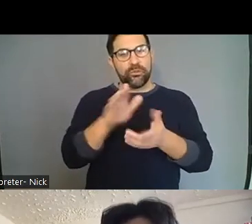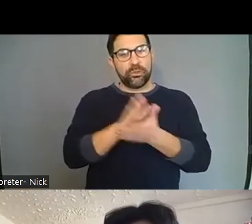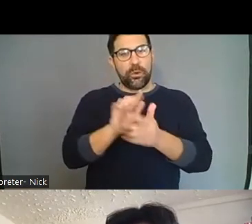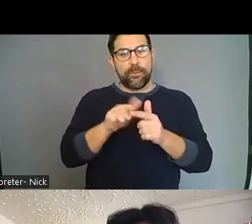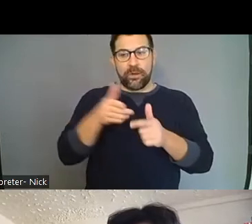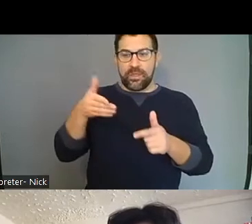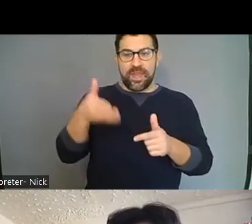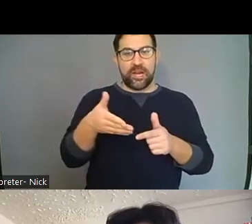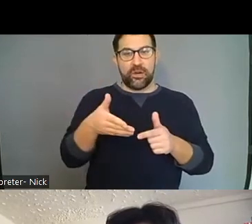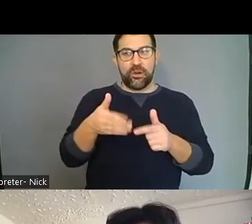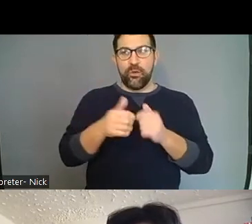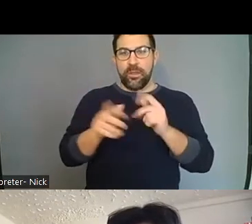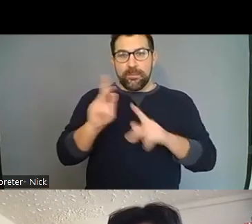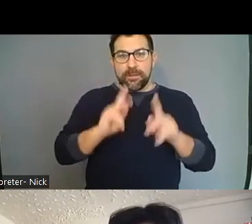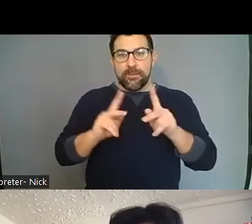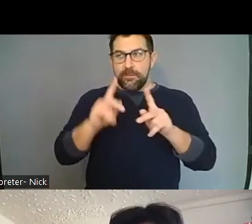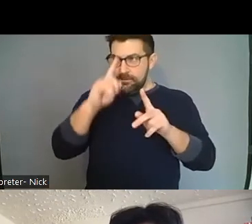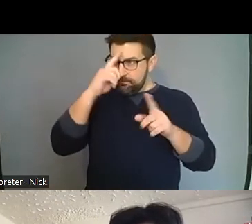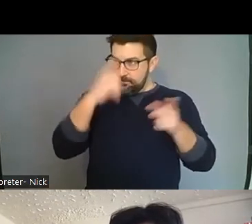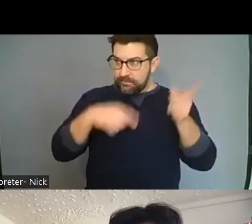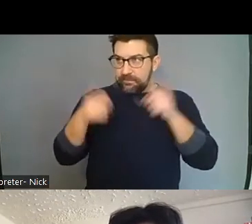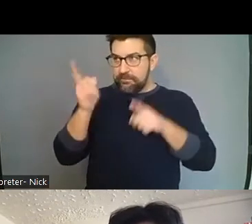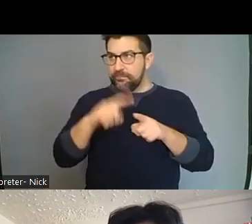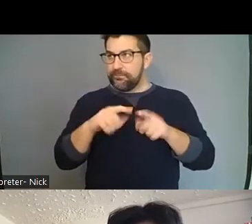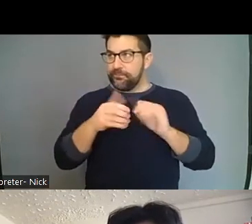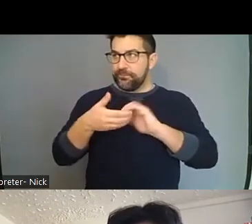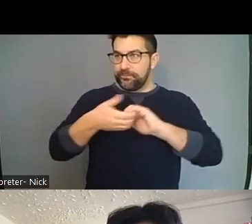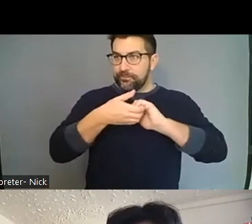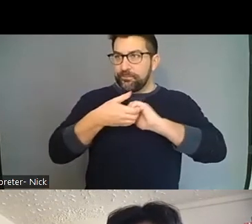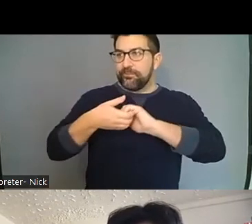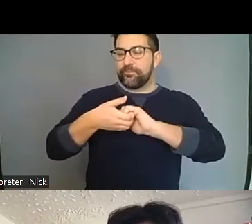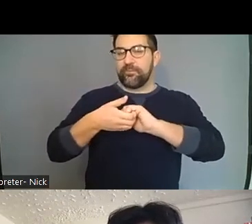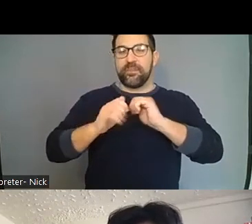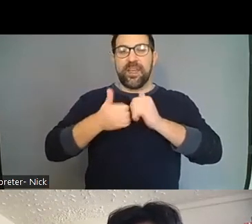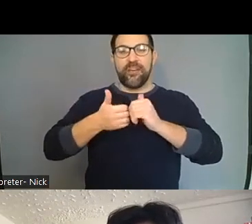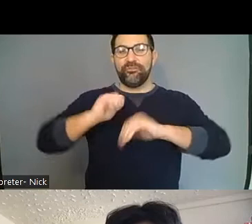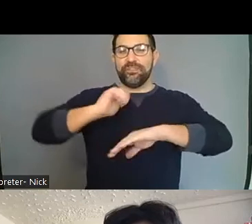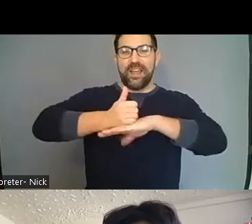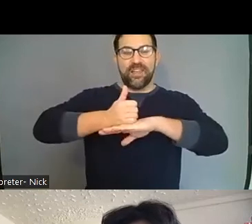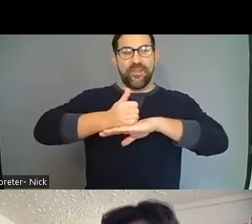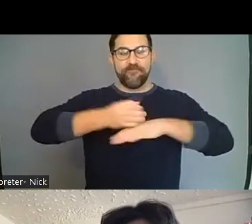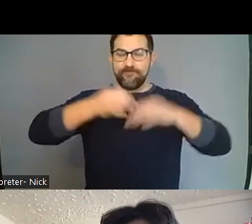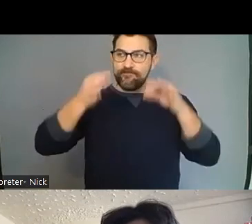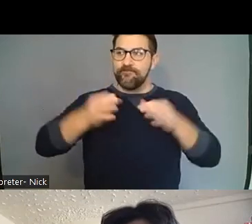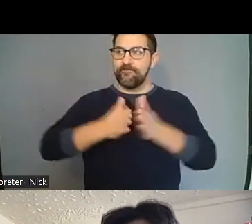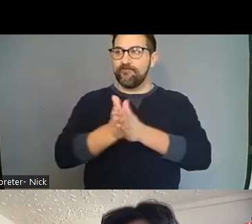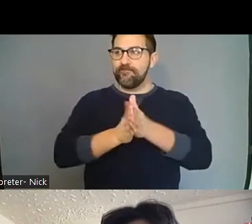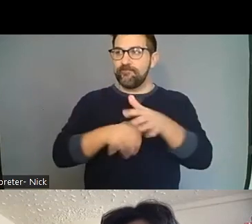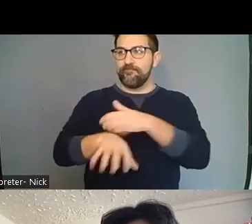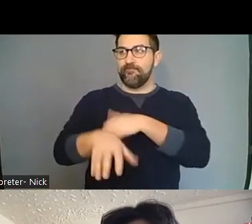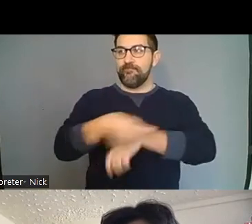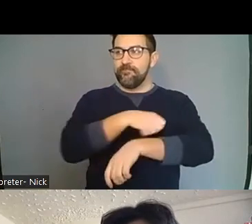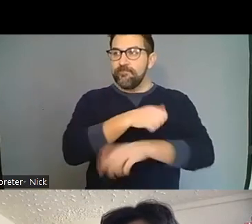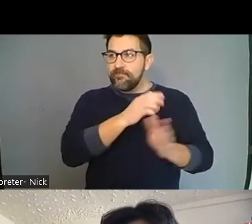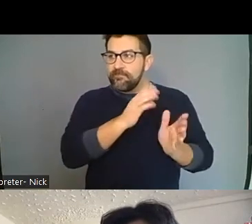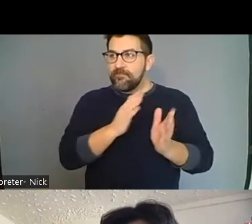there and you're there with people who are there with you because they have to be. So we're curious to hear your thinking